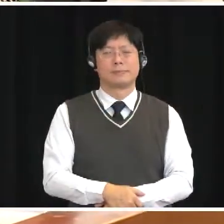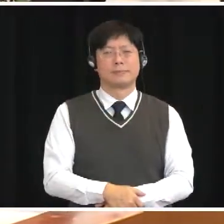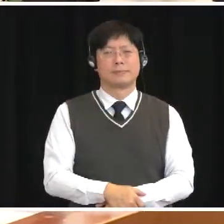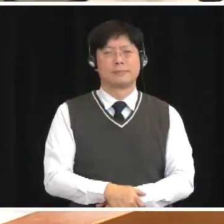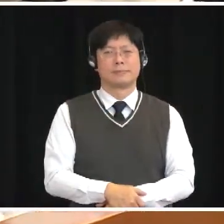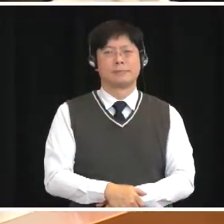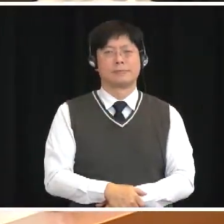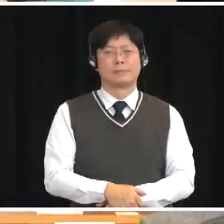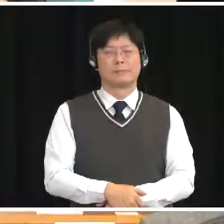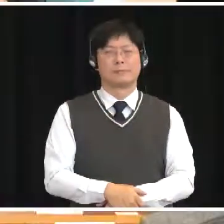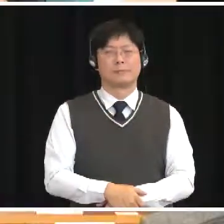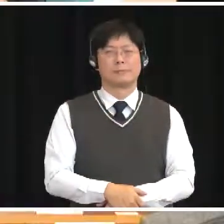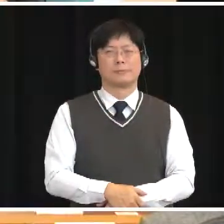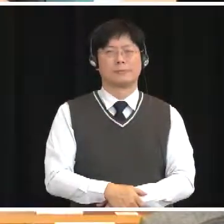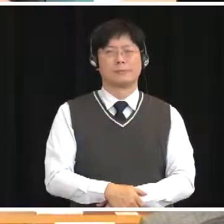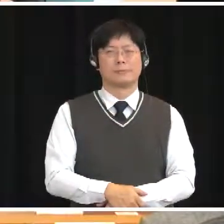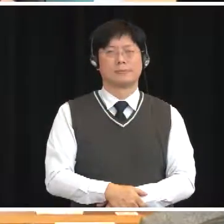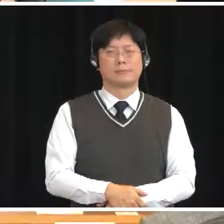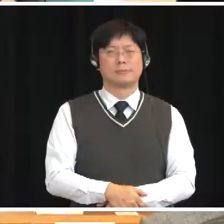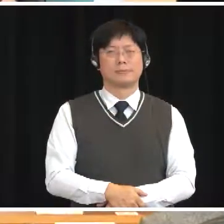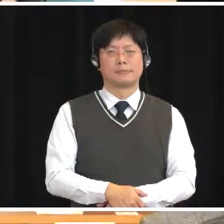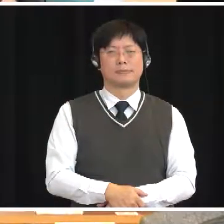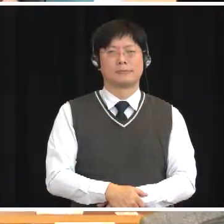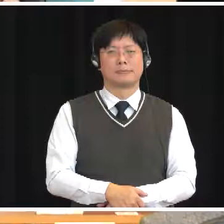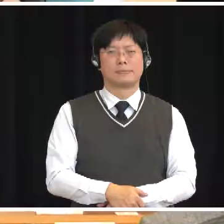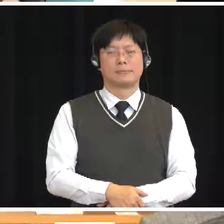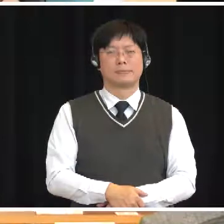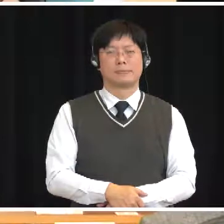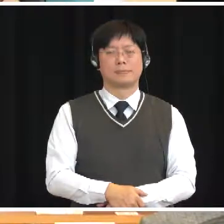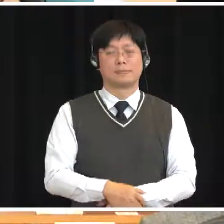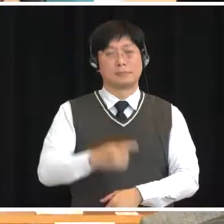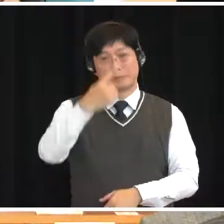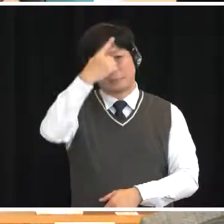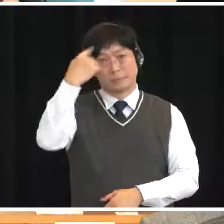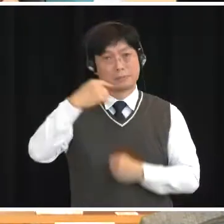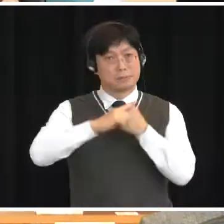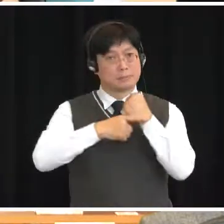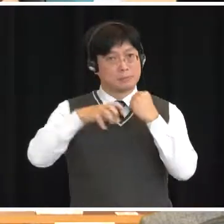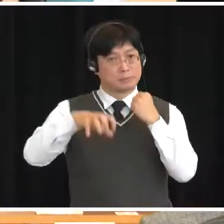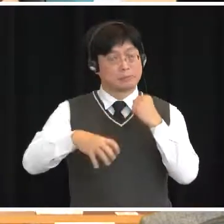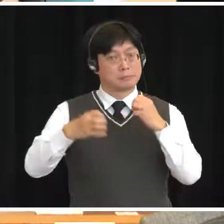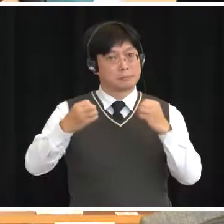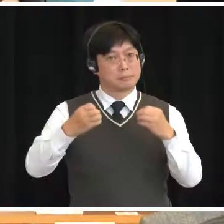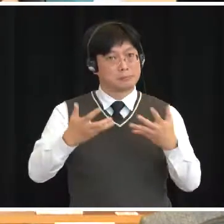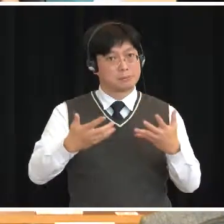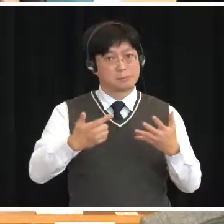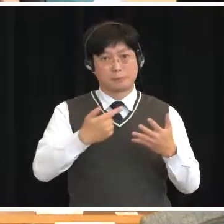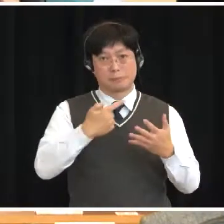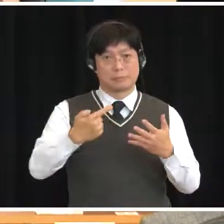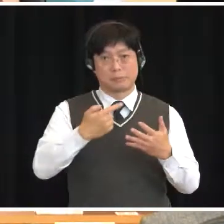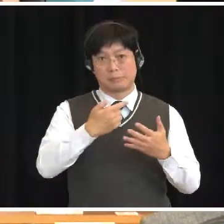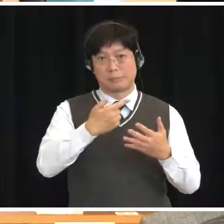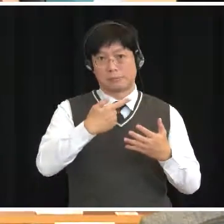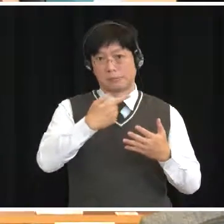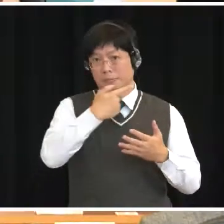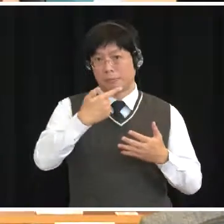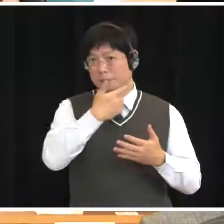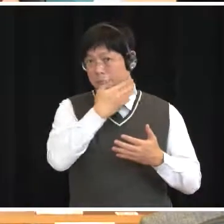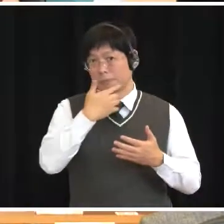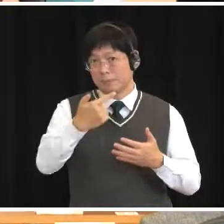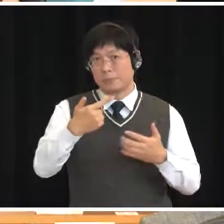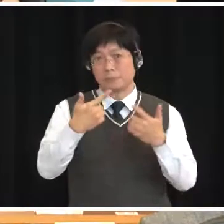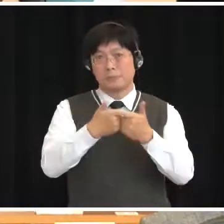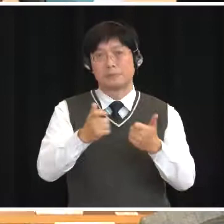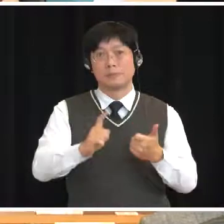that's what I think BOIC is. Thank you. Judicial Yuan, do you have any views